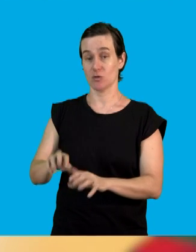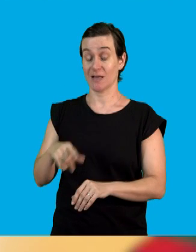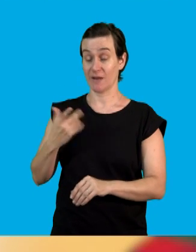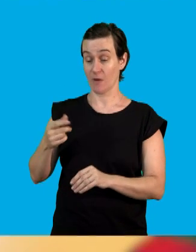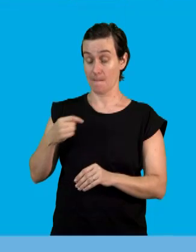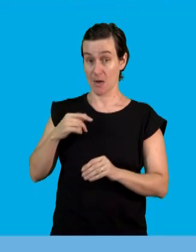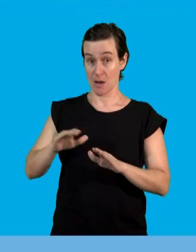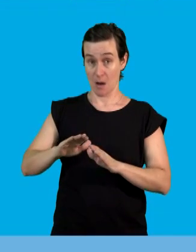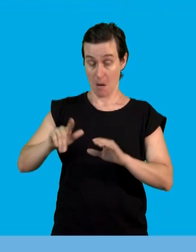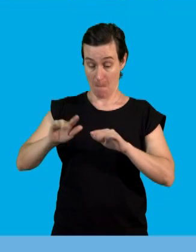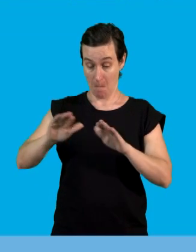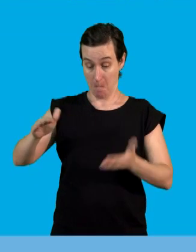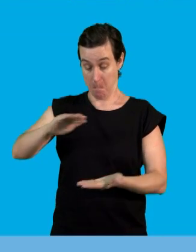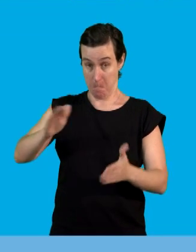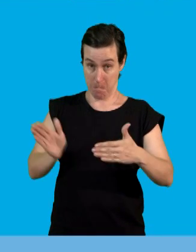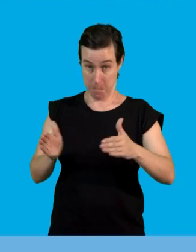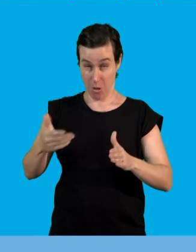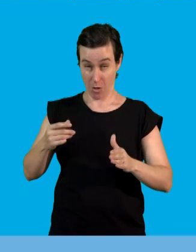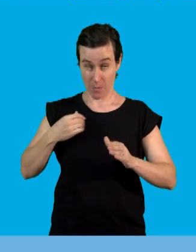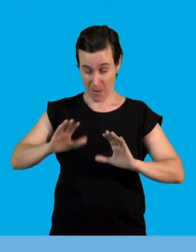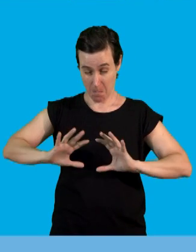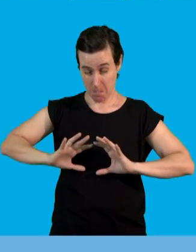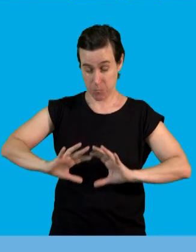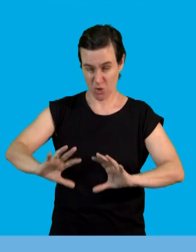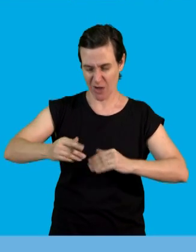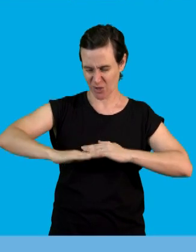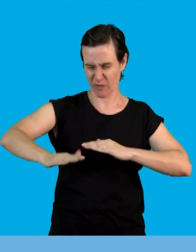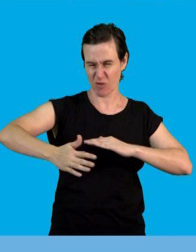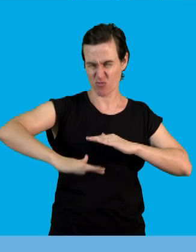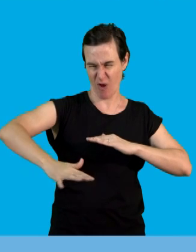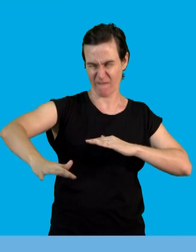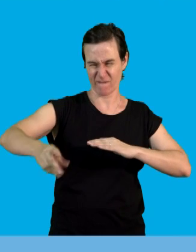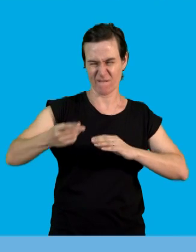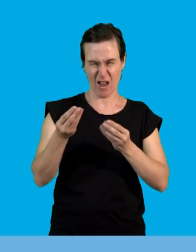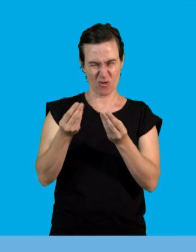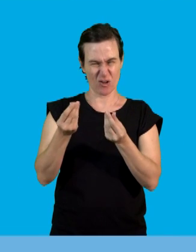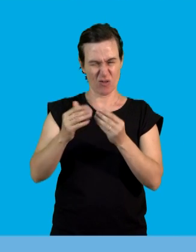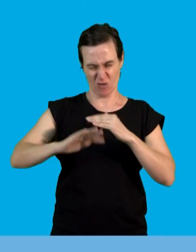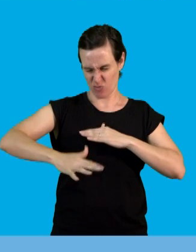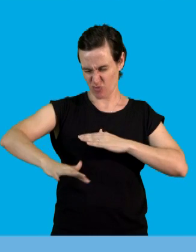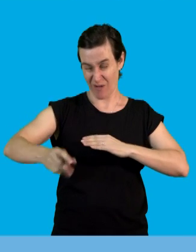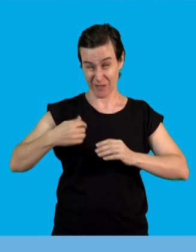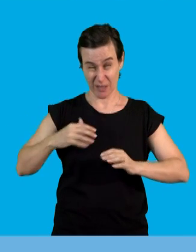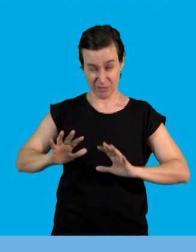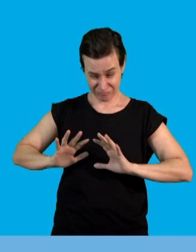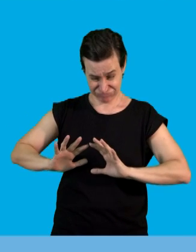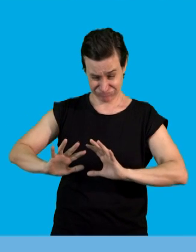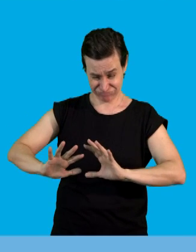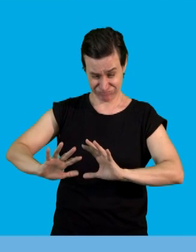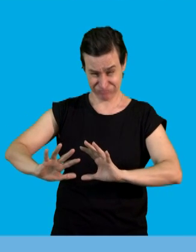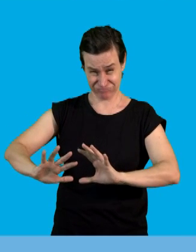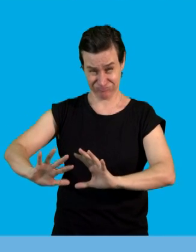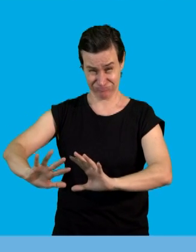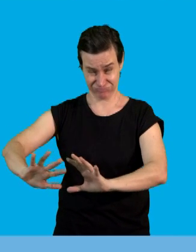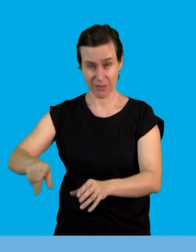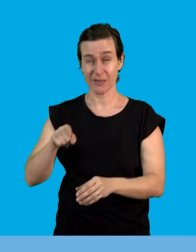a surface or through a surface that is rough, the force that is exerted between the surface and the block is going to be friction. So